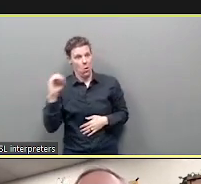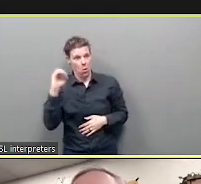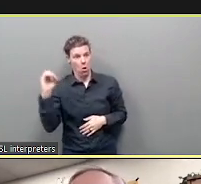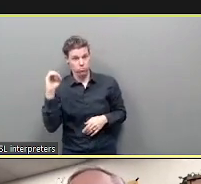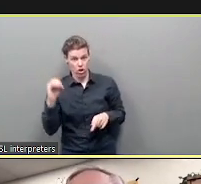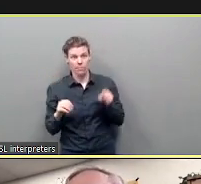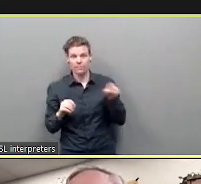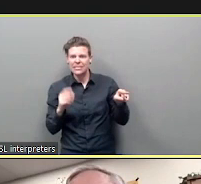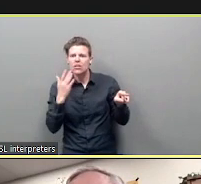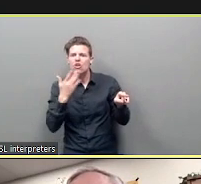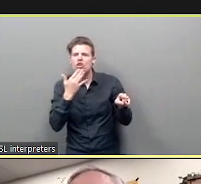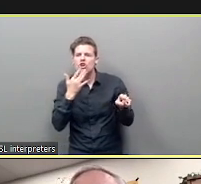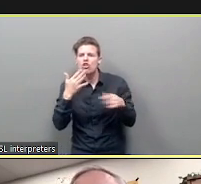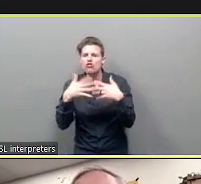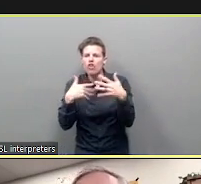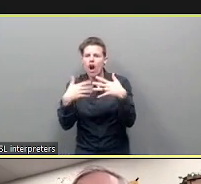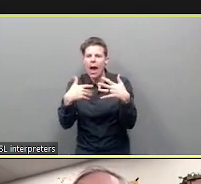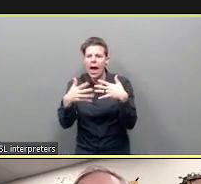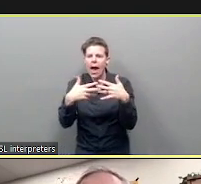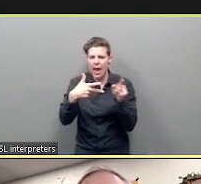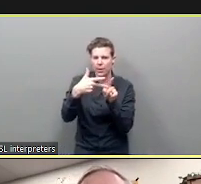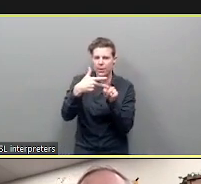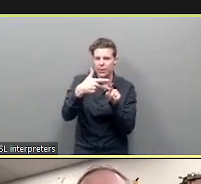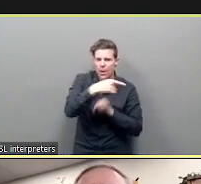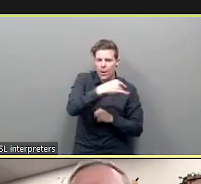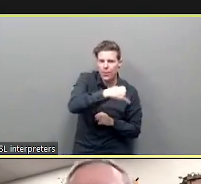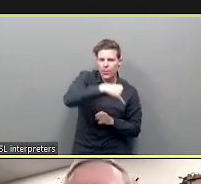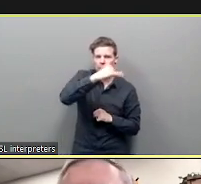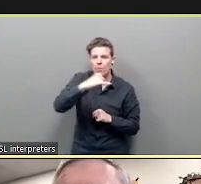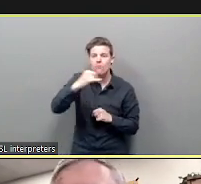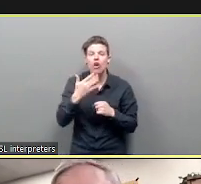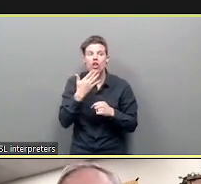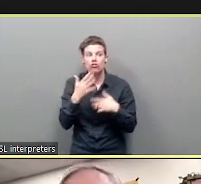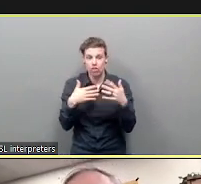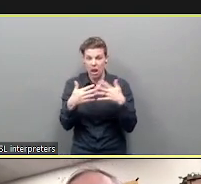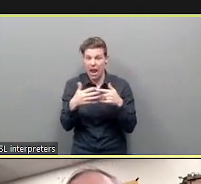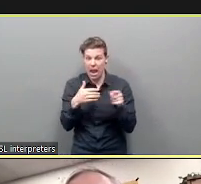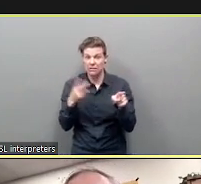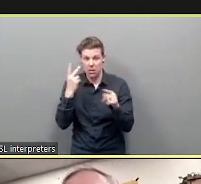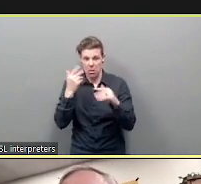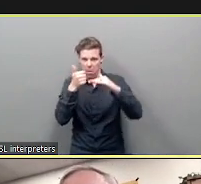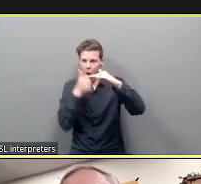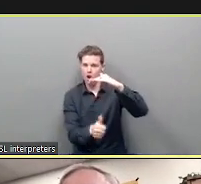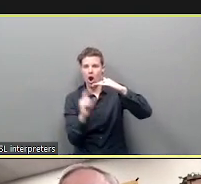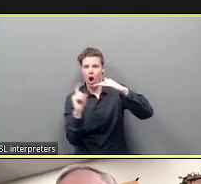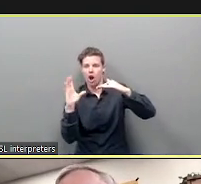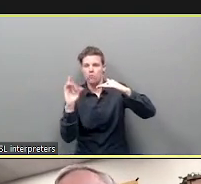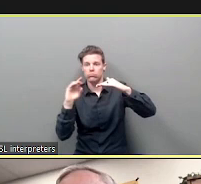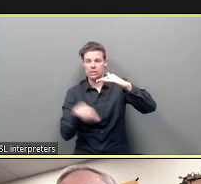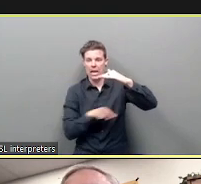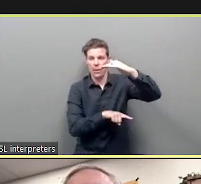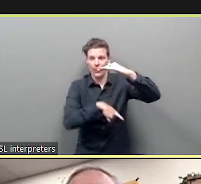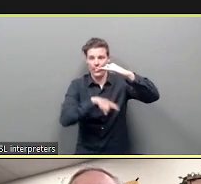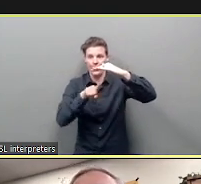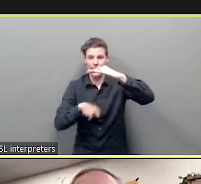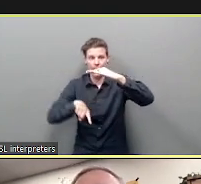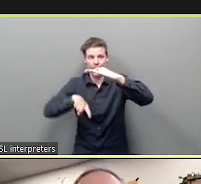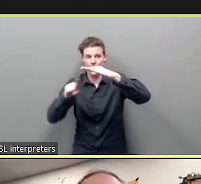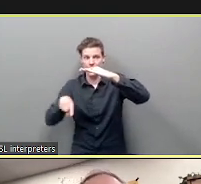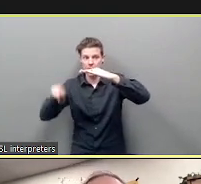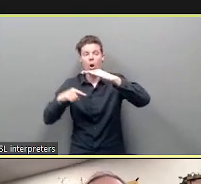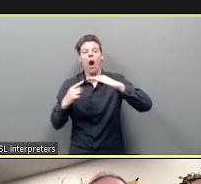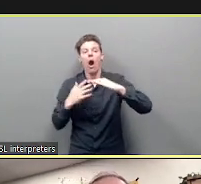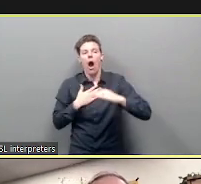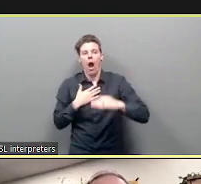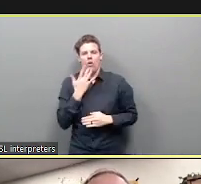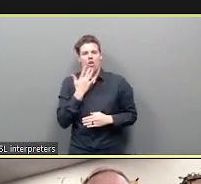well below 50%. But again, it's early, and I like to see 6 weeks of data after the peak